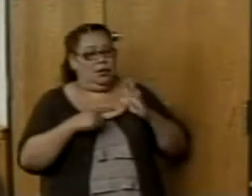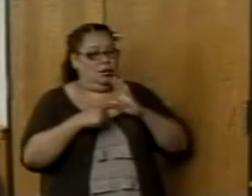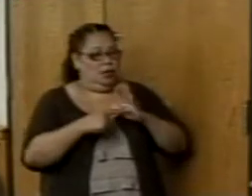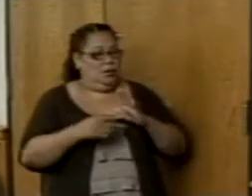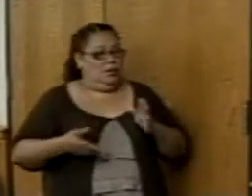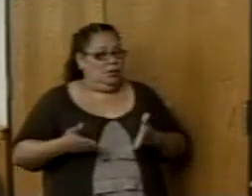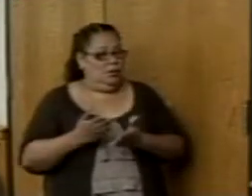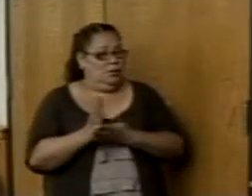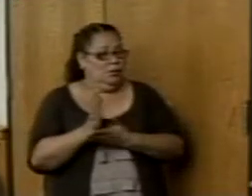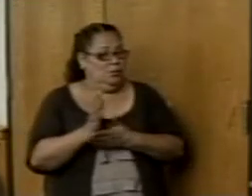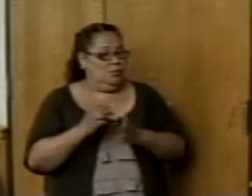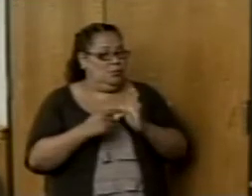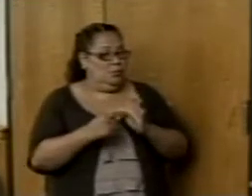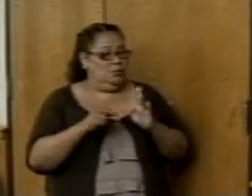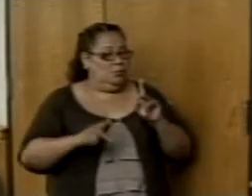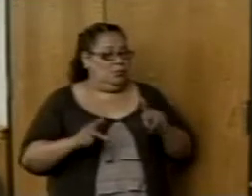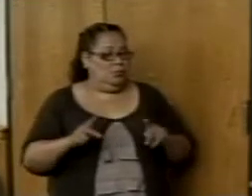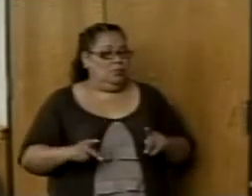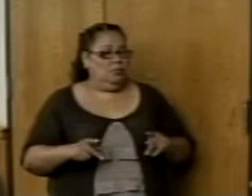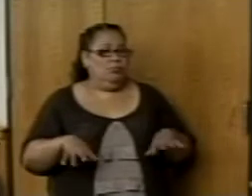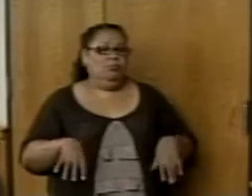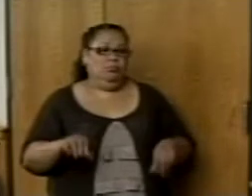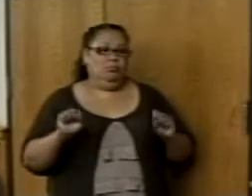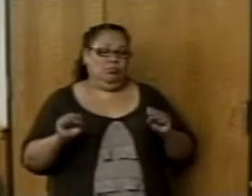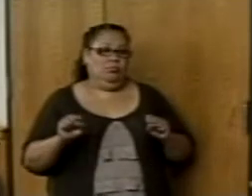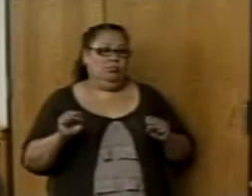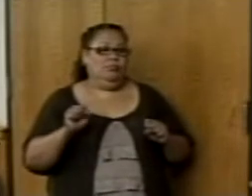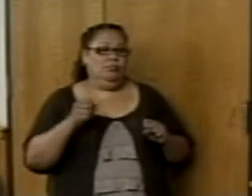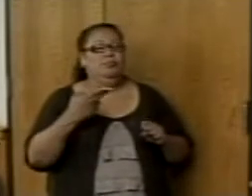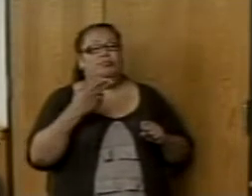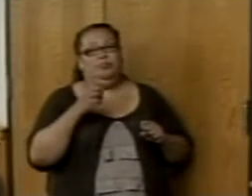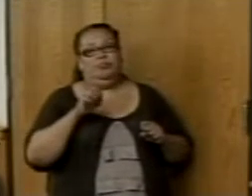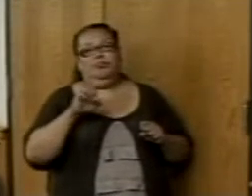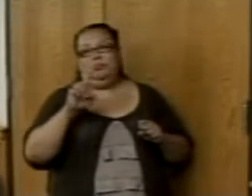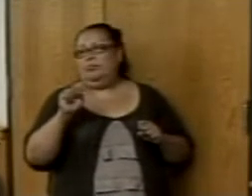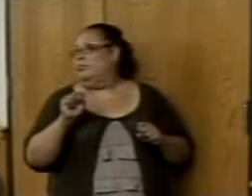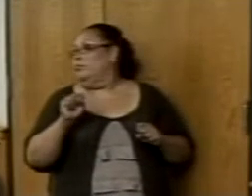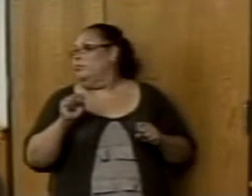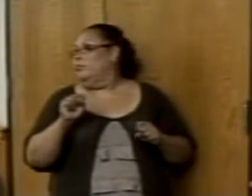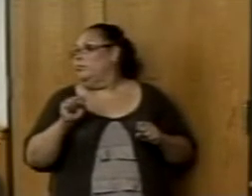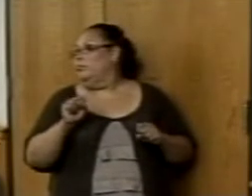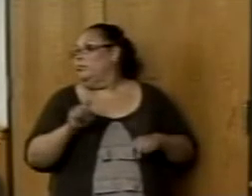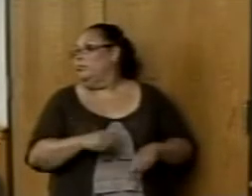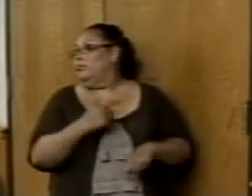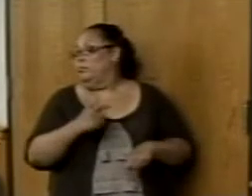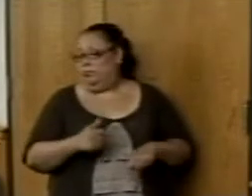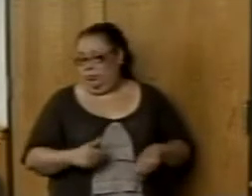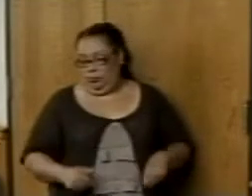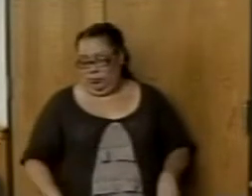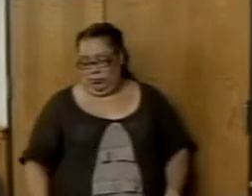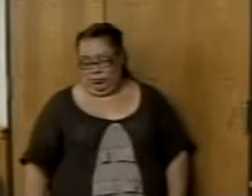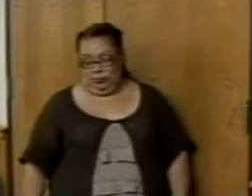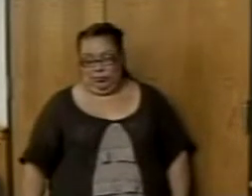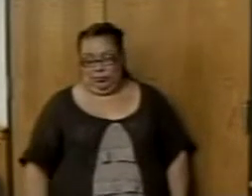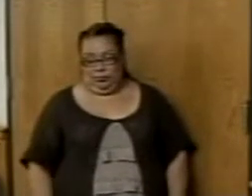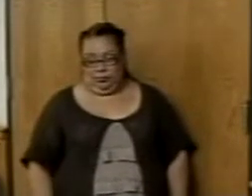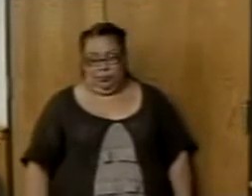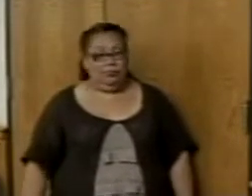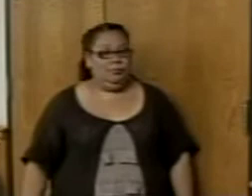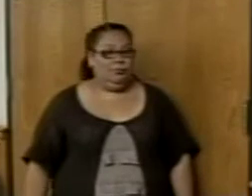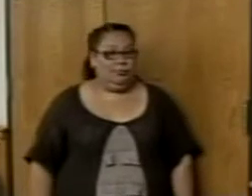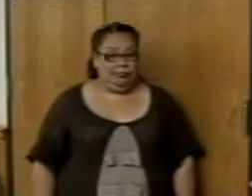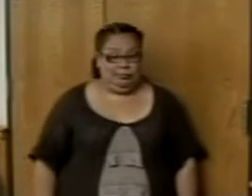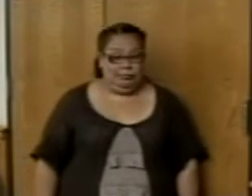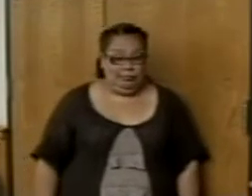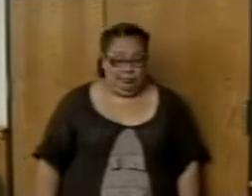people who had the right to be represented, then I'll take the heat. I've taken it a long time in this community, and I'll take it a lot more. Time